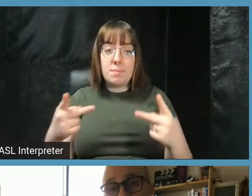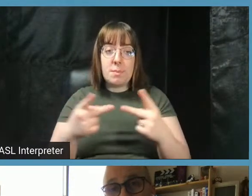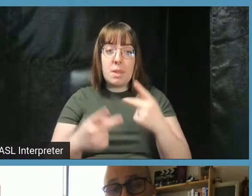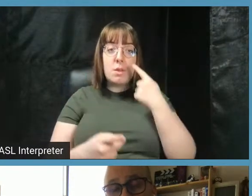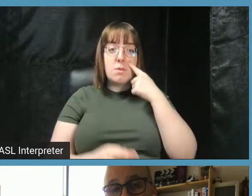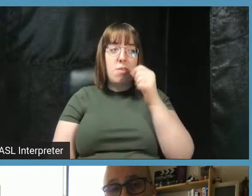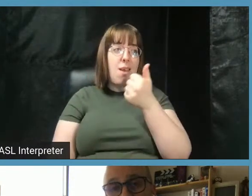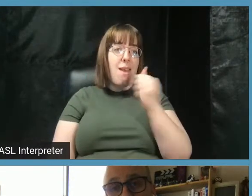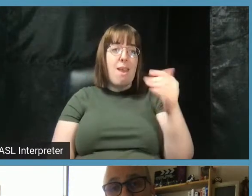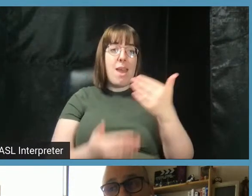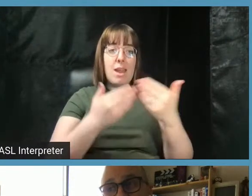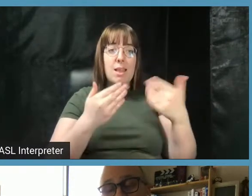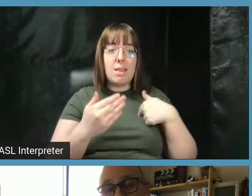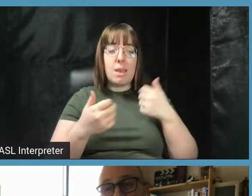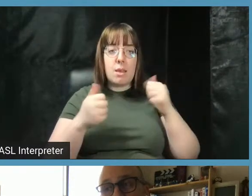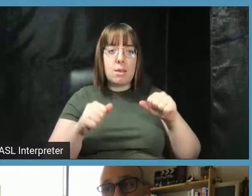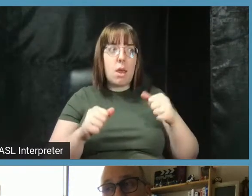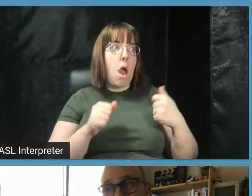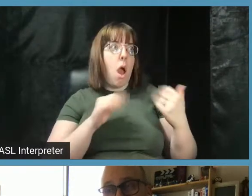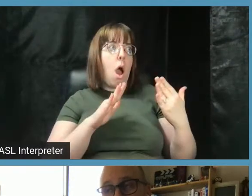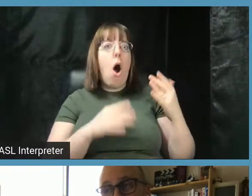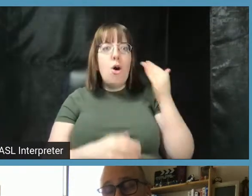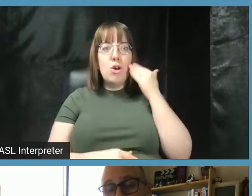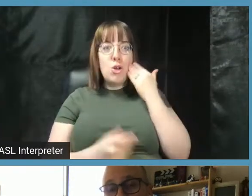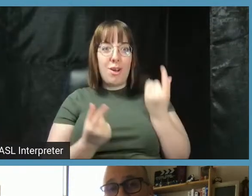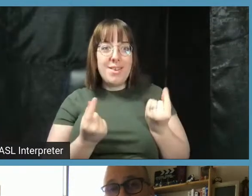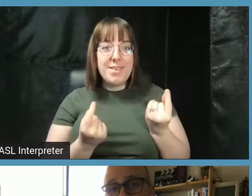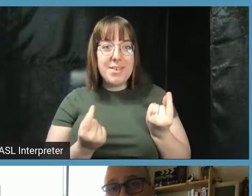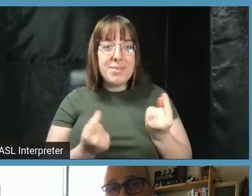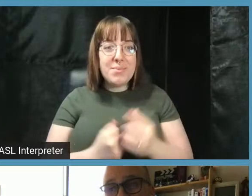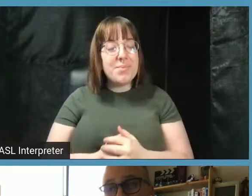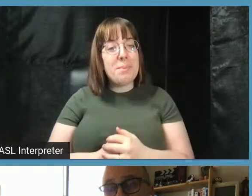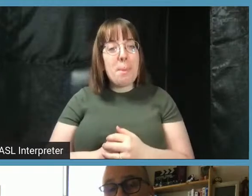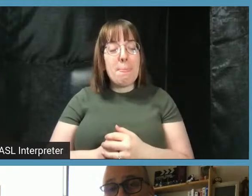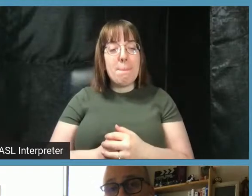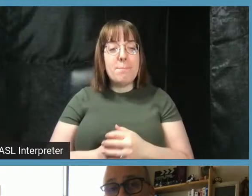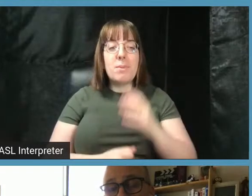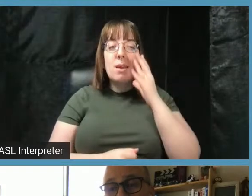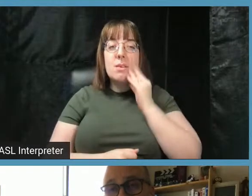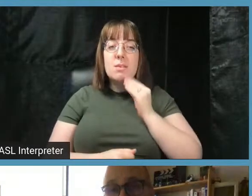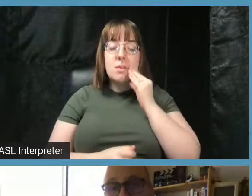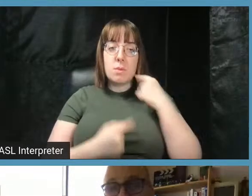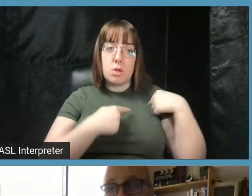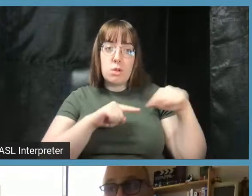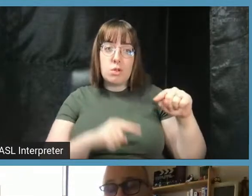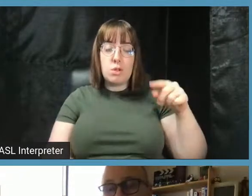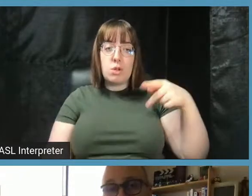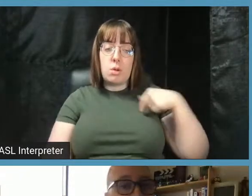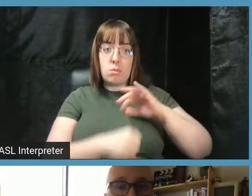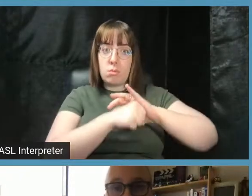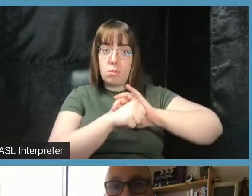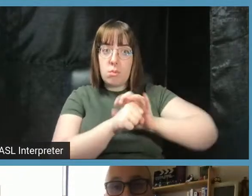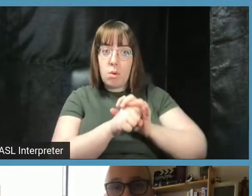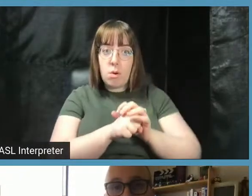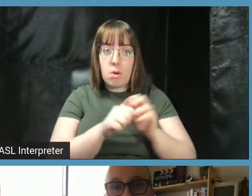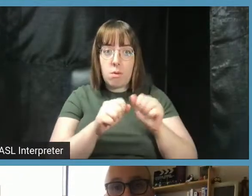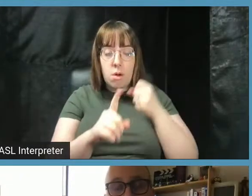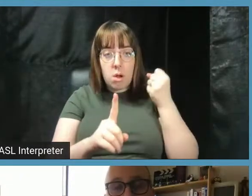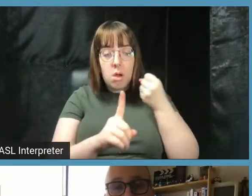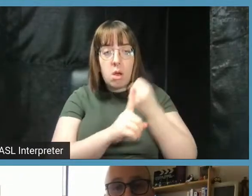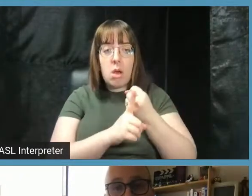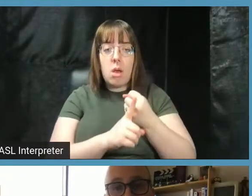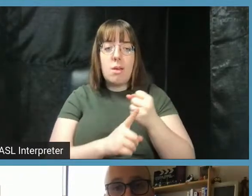basically anything that comes along next. So and as we've experienced during the pandemic, we want to ensure that our content